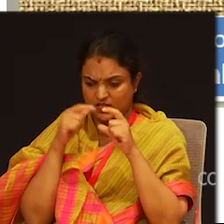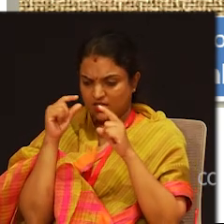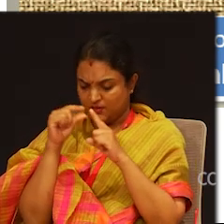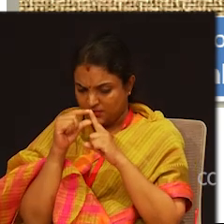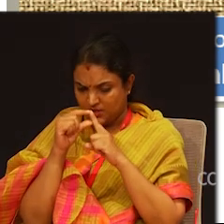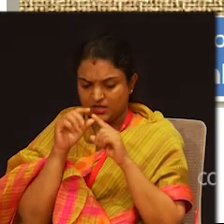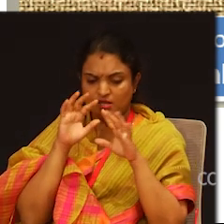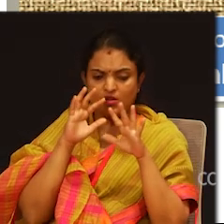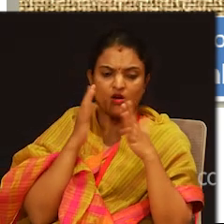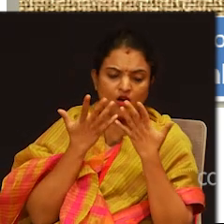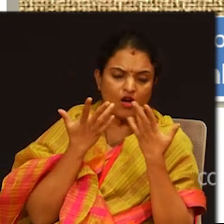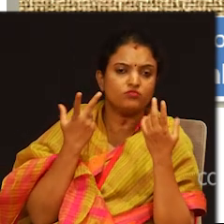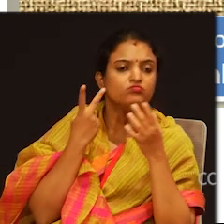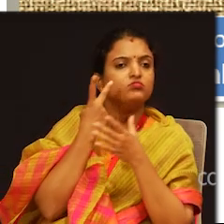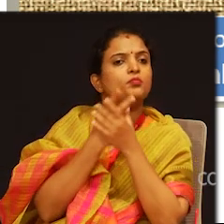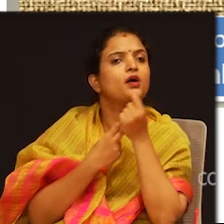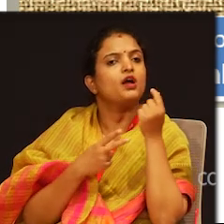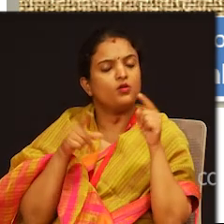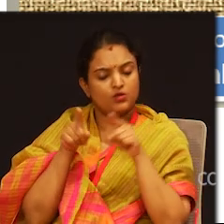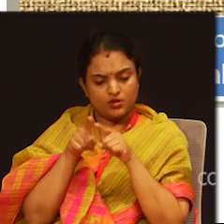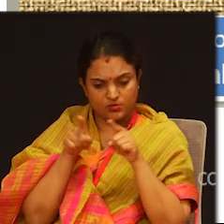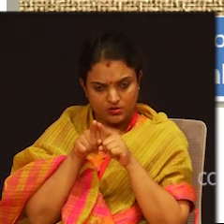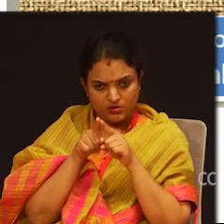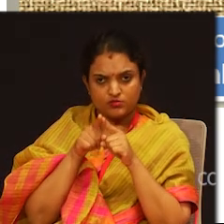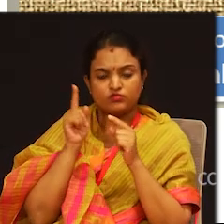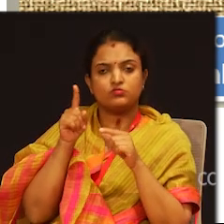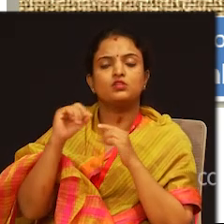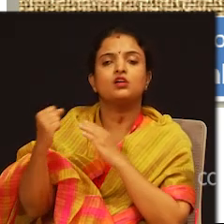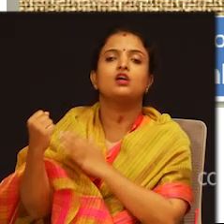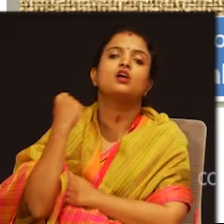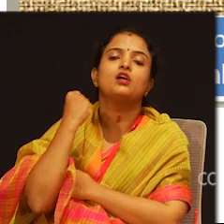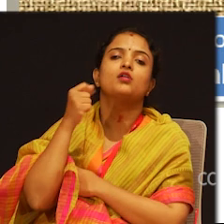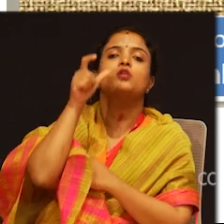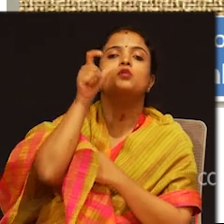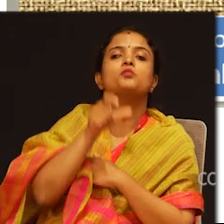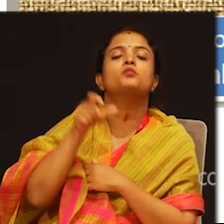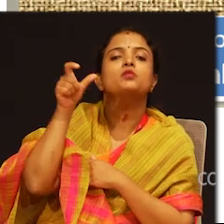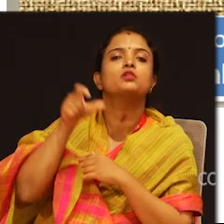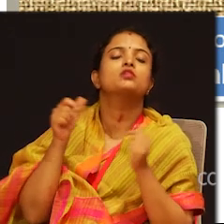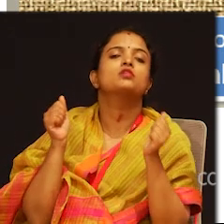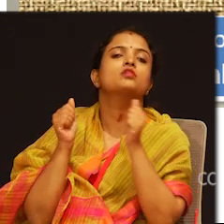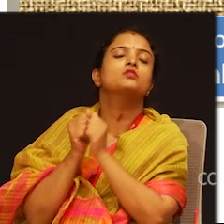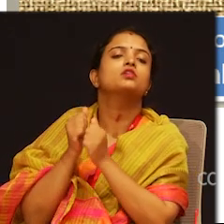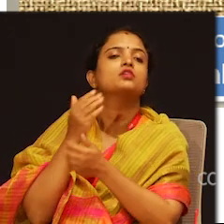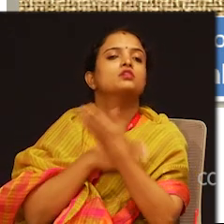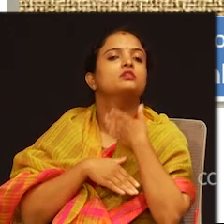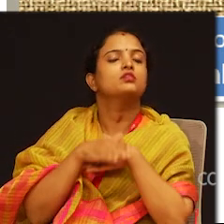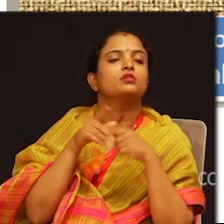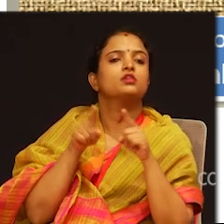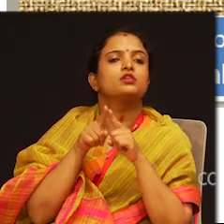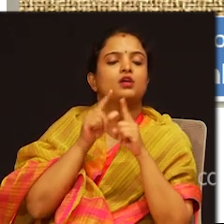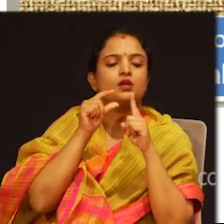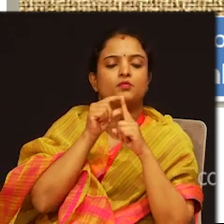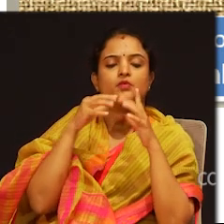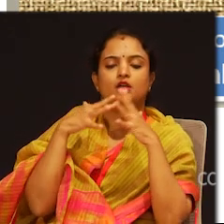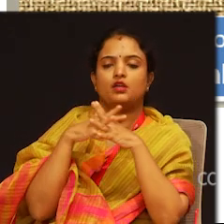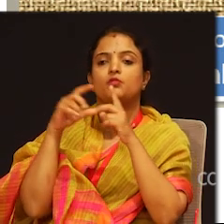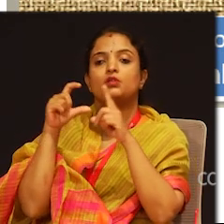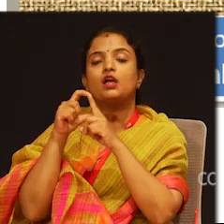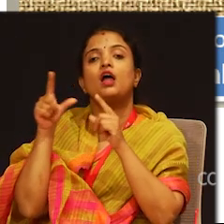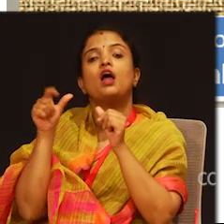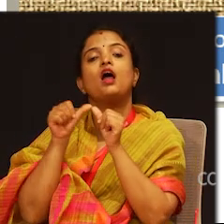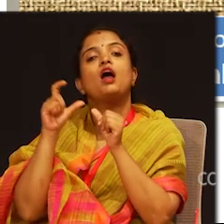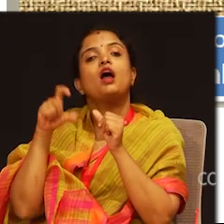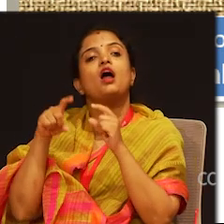binding, that is the Right for Persons with Disability Act, which says that we